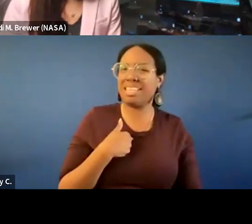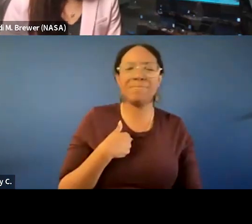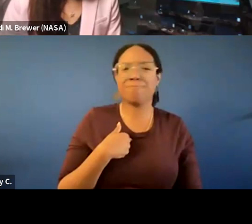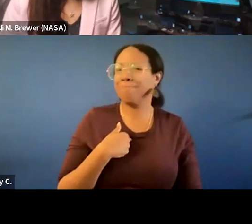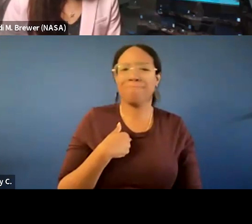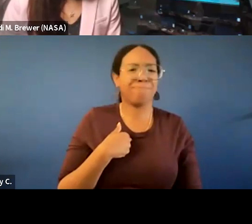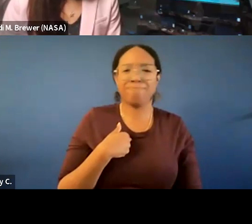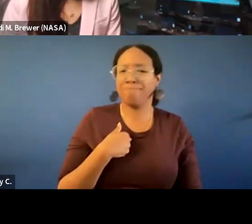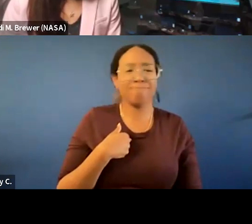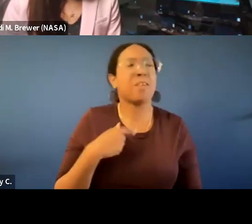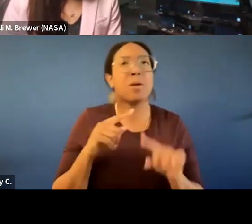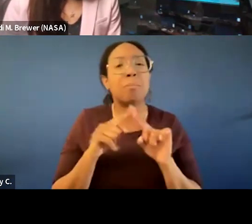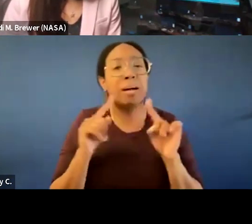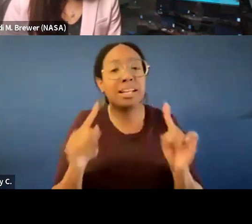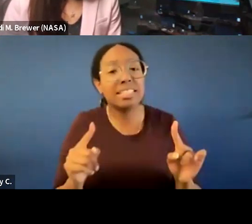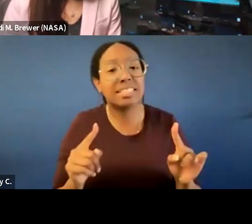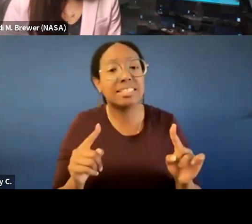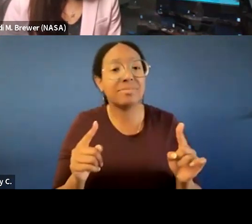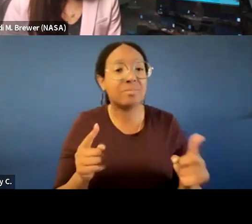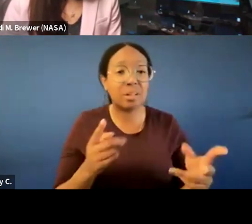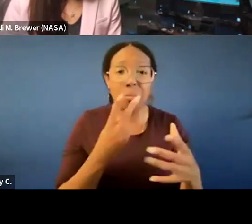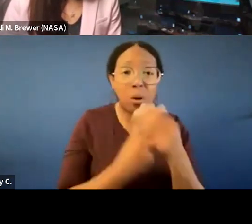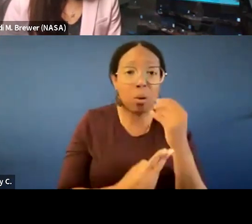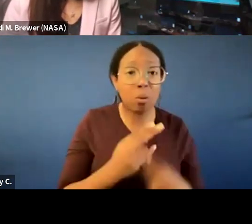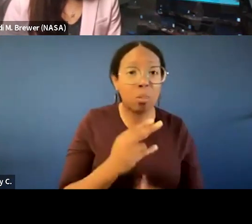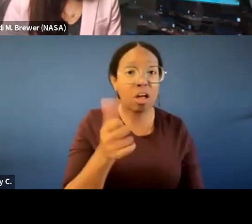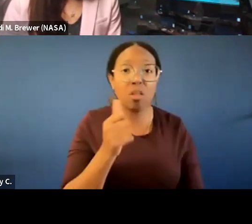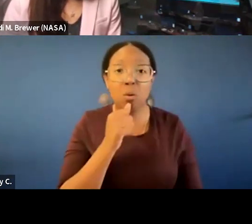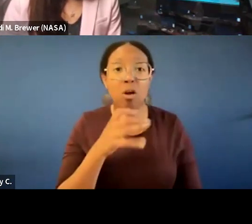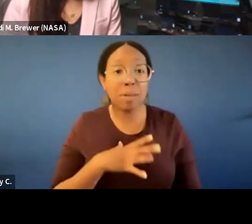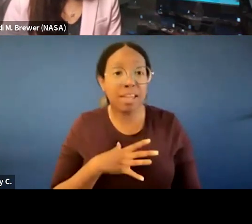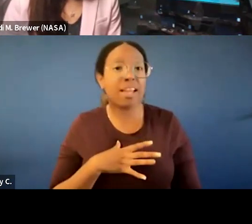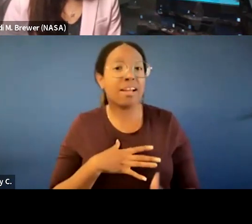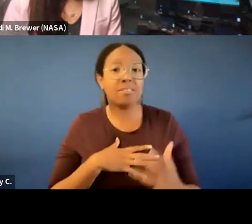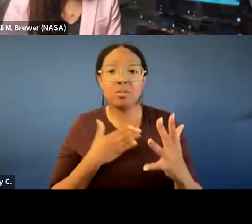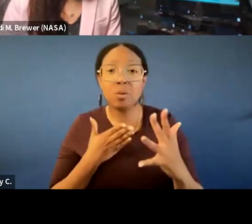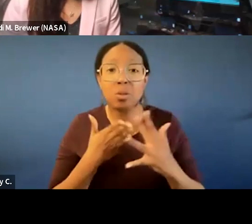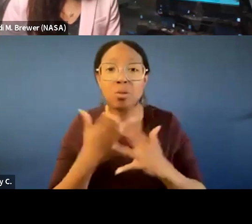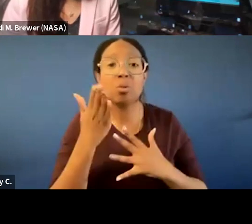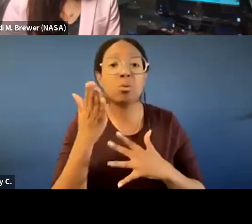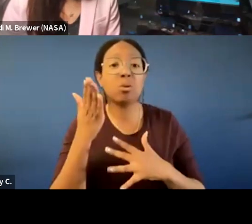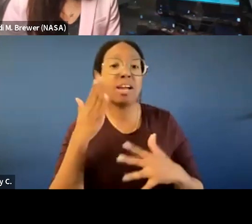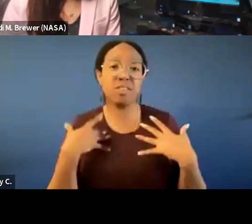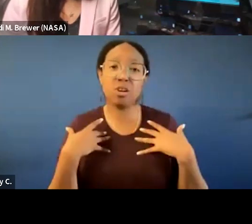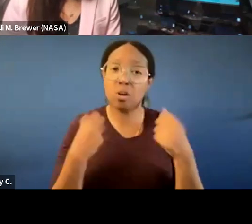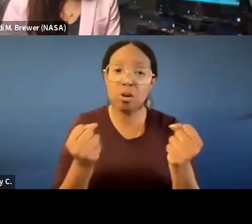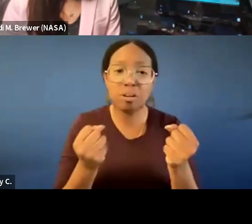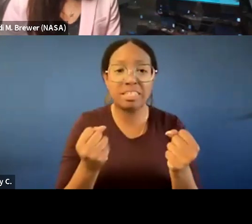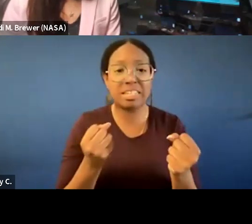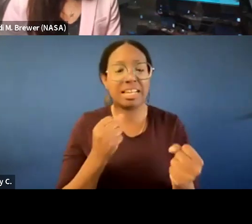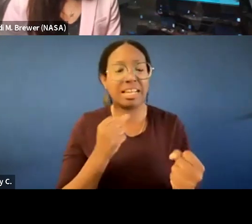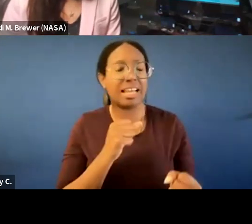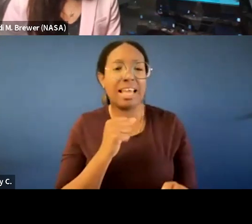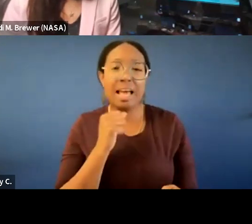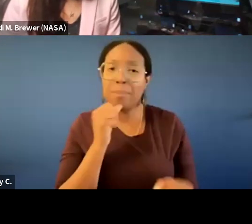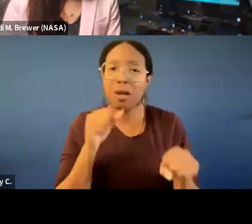attitude, which is what both Heidi and Brittnie have spoken of themselves with, having the courage. Like, I'm not going to wait